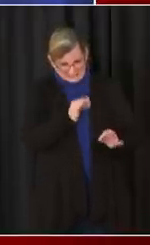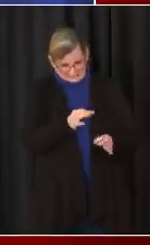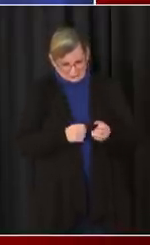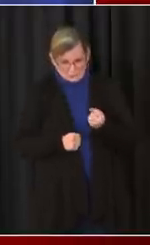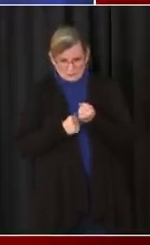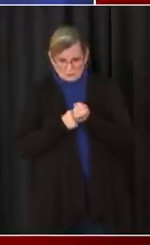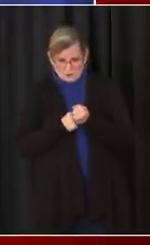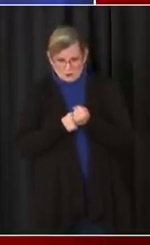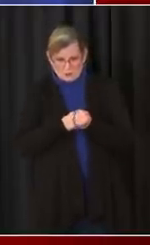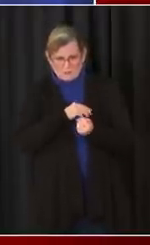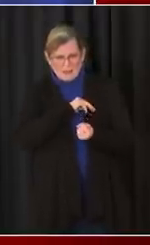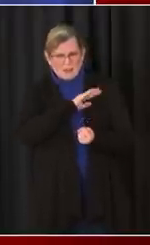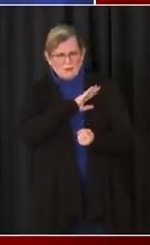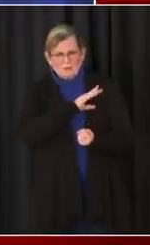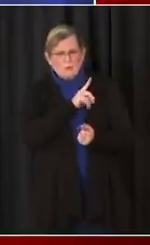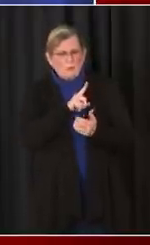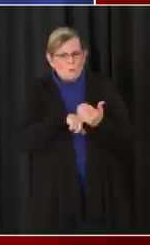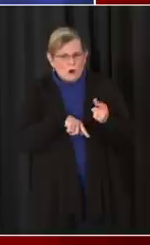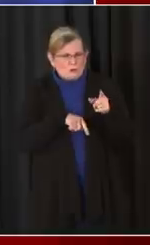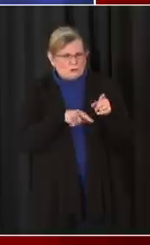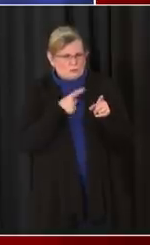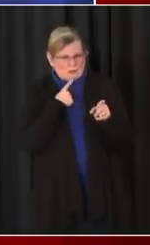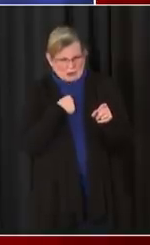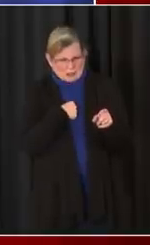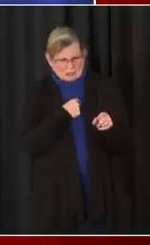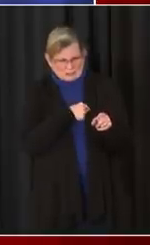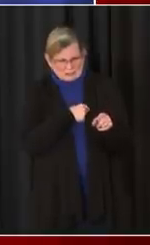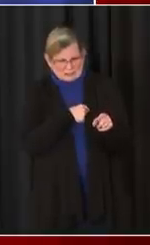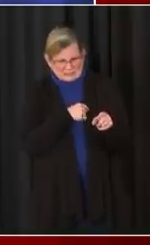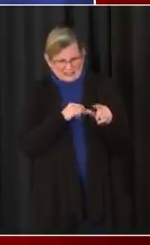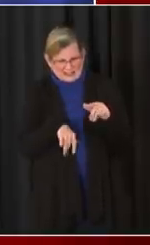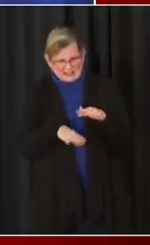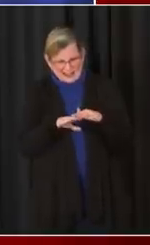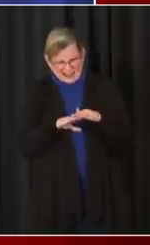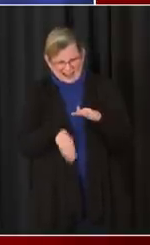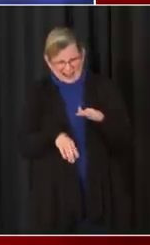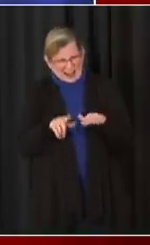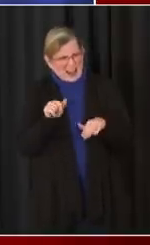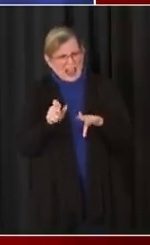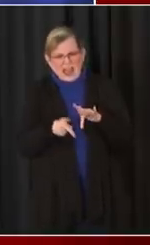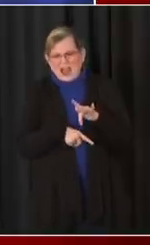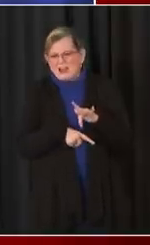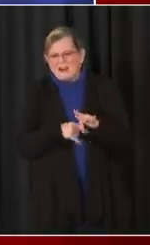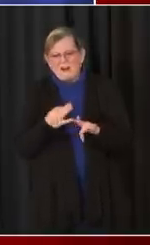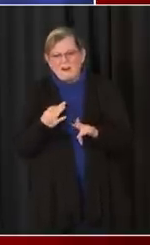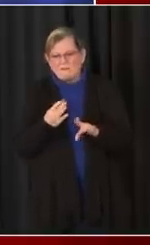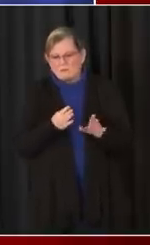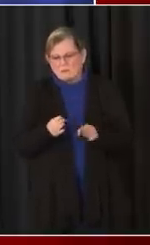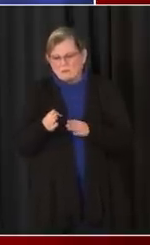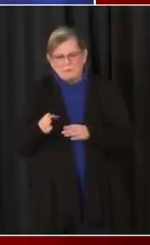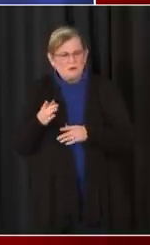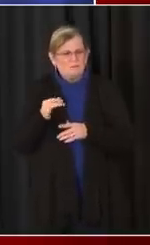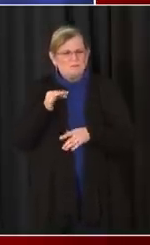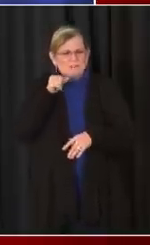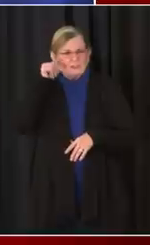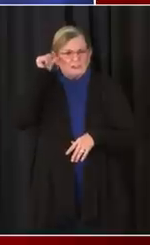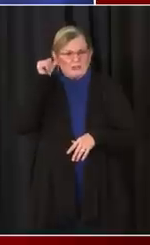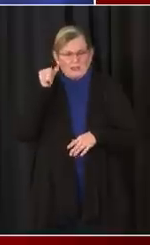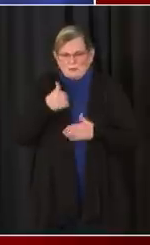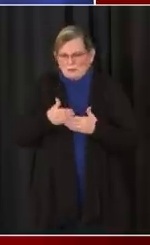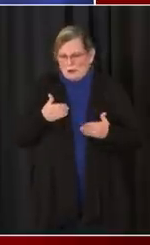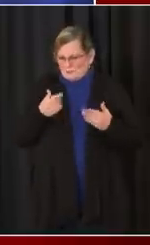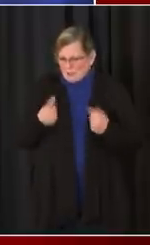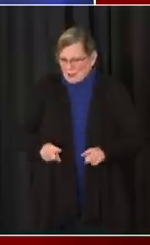wasn't their decision, but what can you tell us about the lack of preparation prior to yesterday on